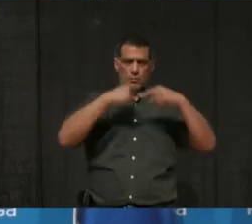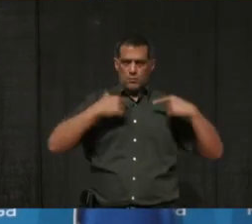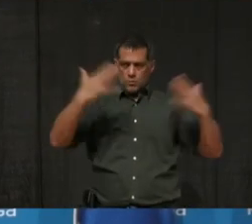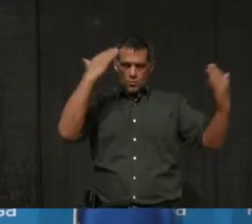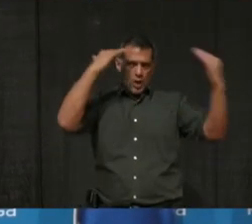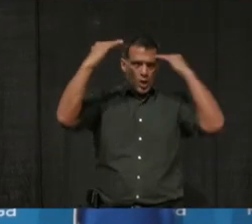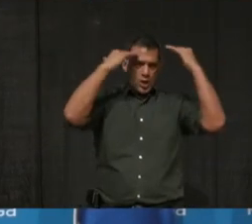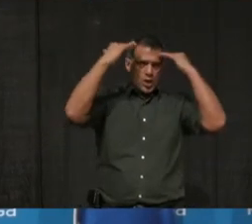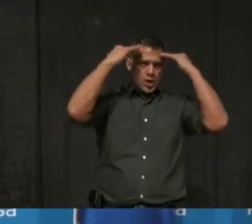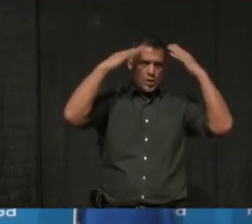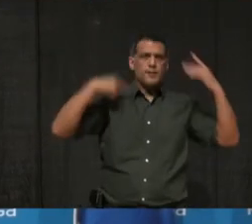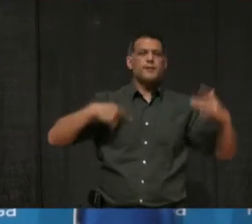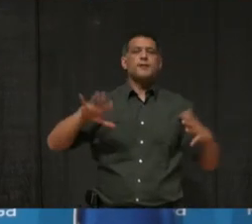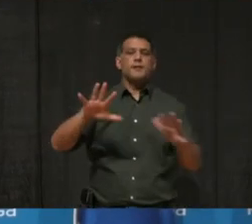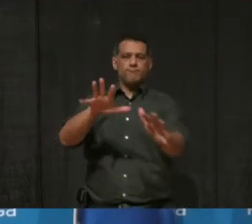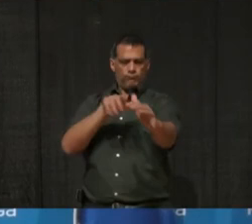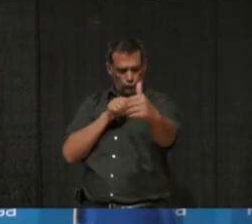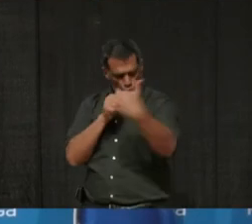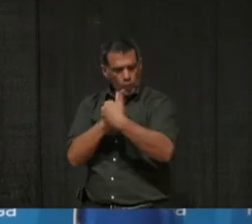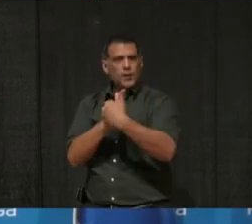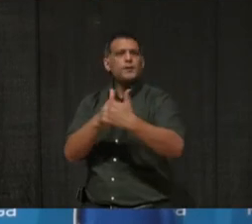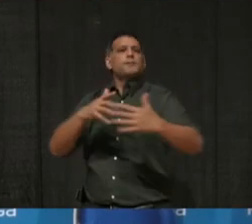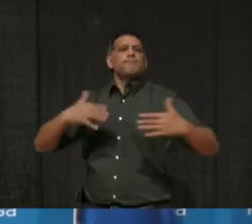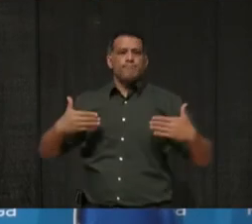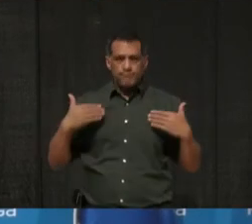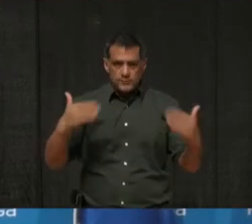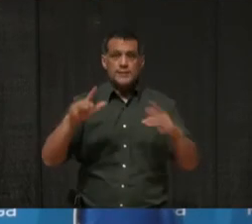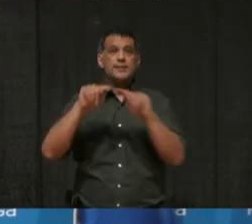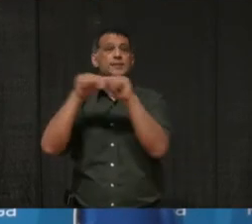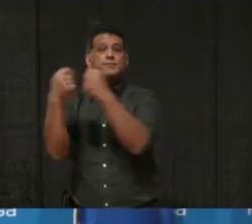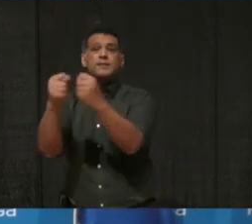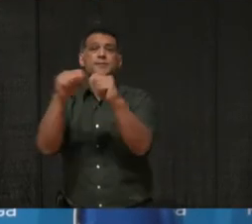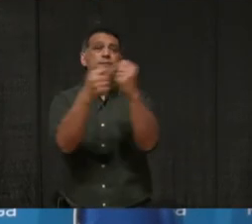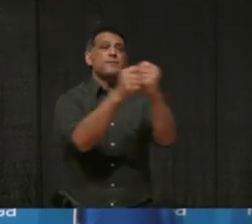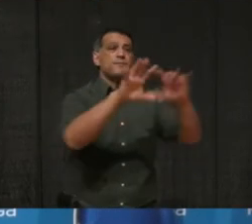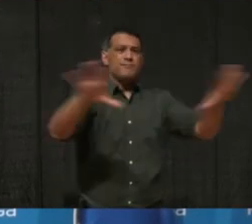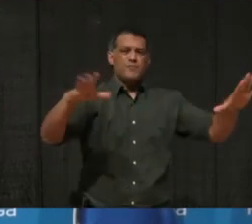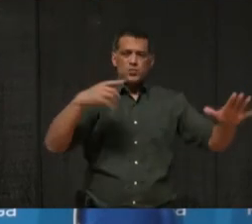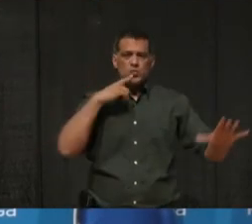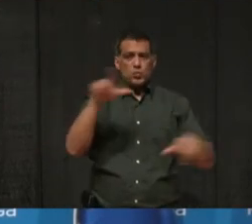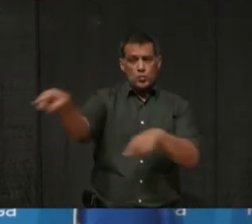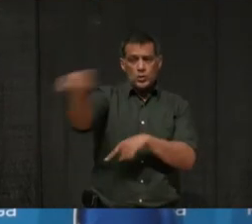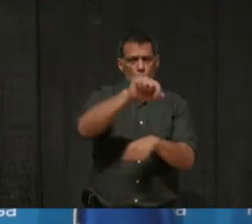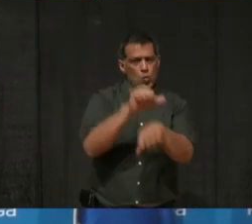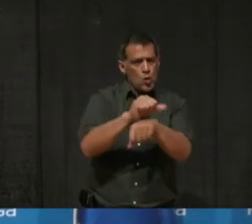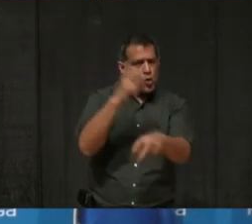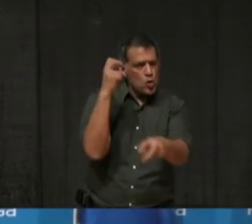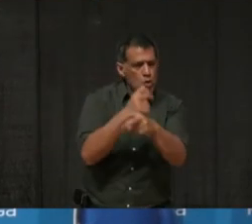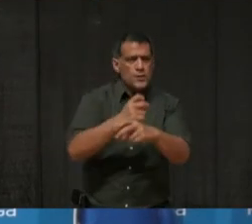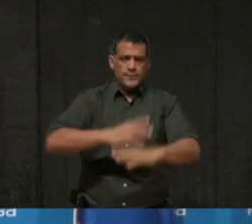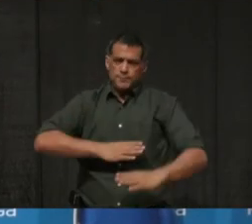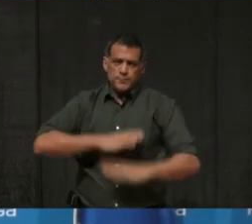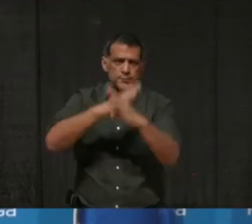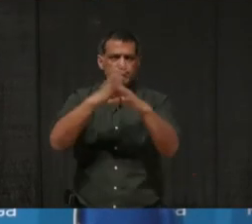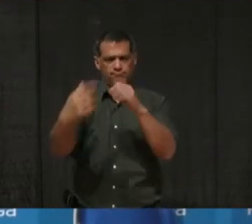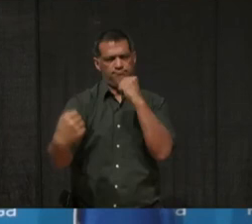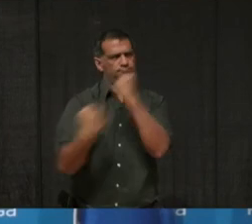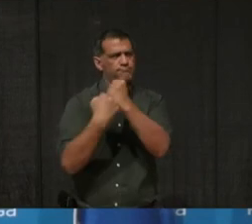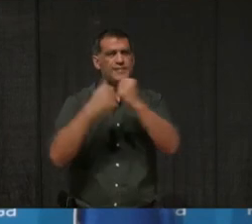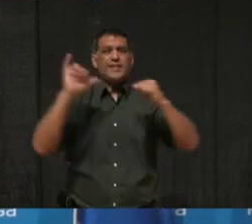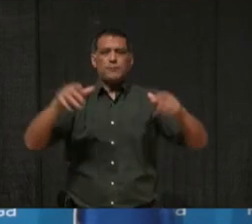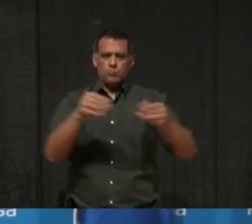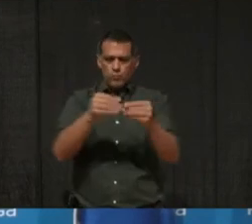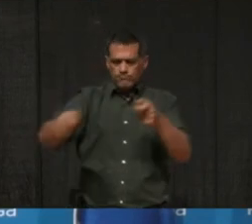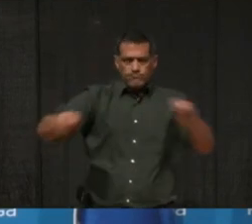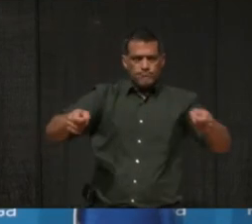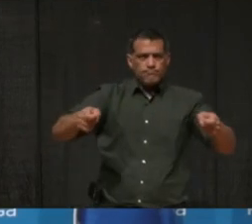Mississauga. These teams have been working diligently for over a year now and will continue to do so in this